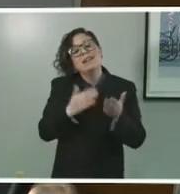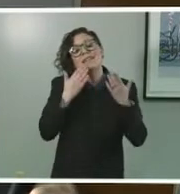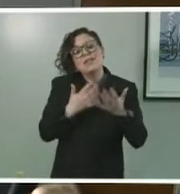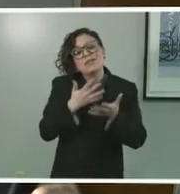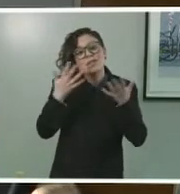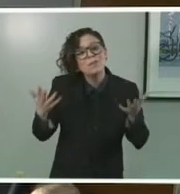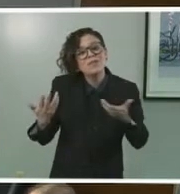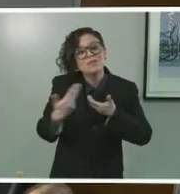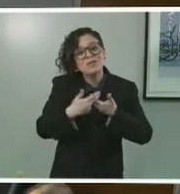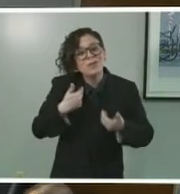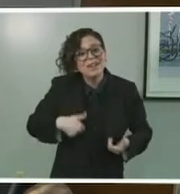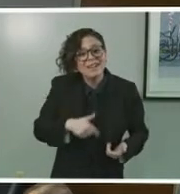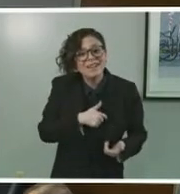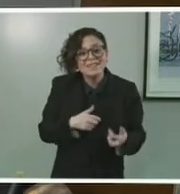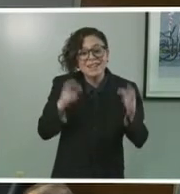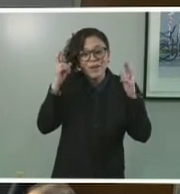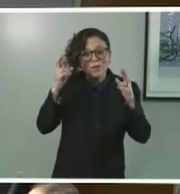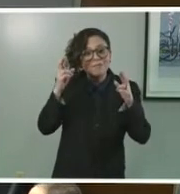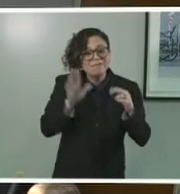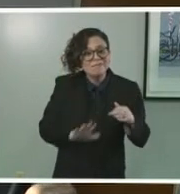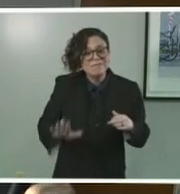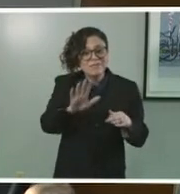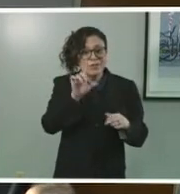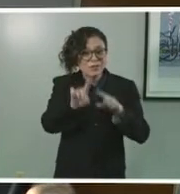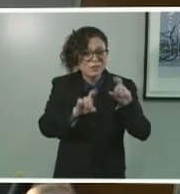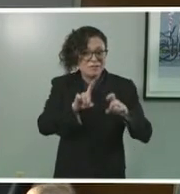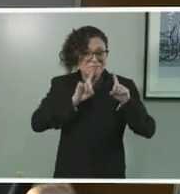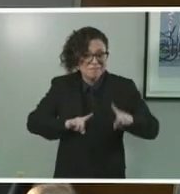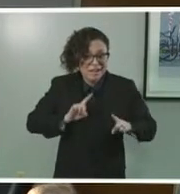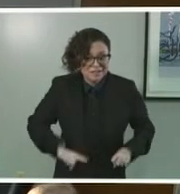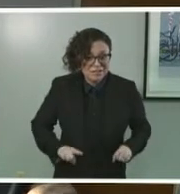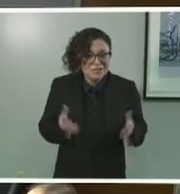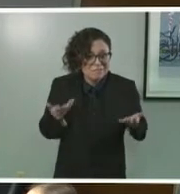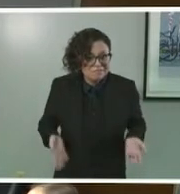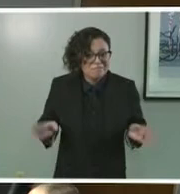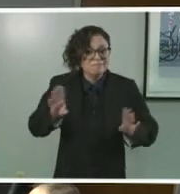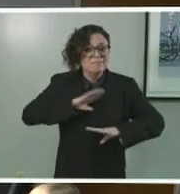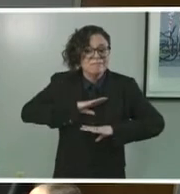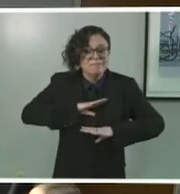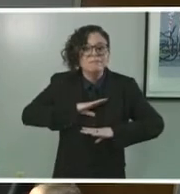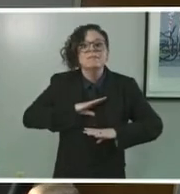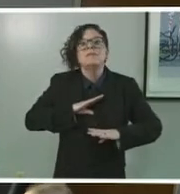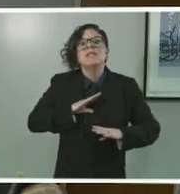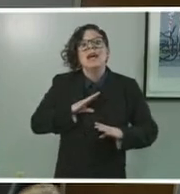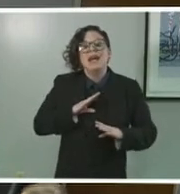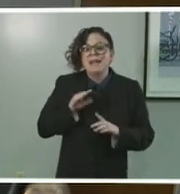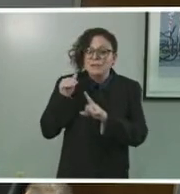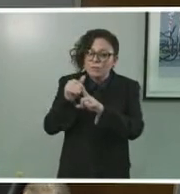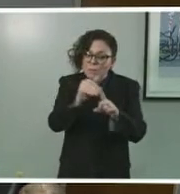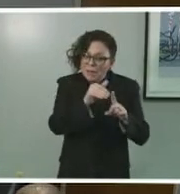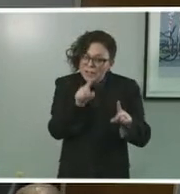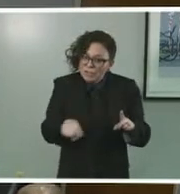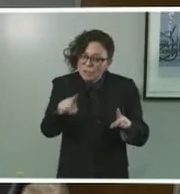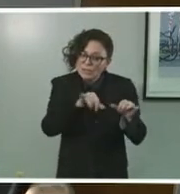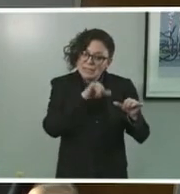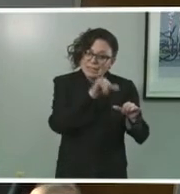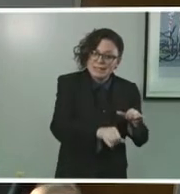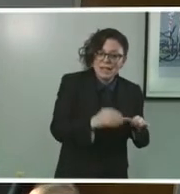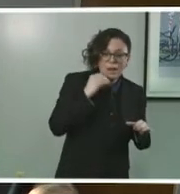for joining us. We hope we answered your questions. And we just want to remind everyone to stay home,